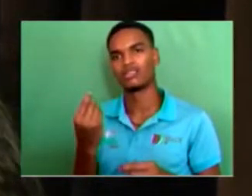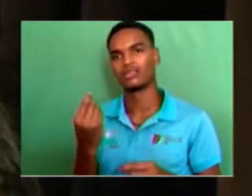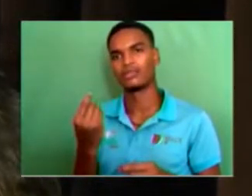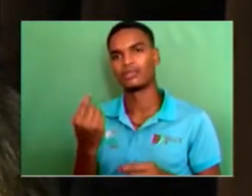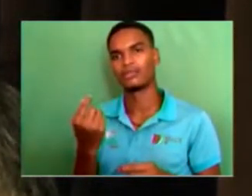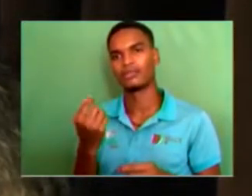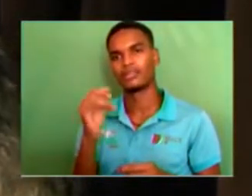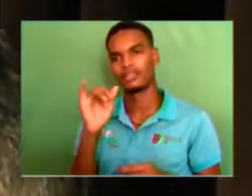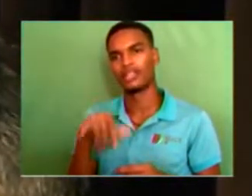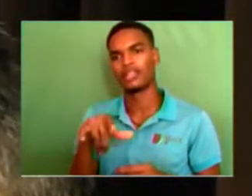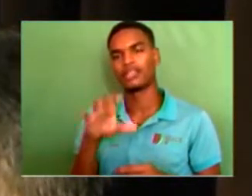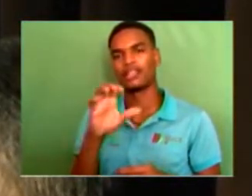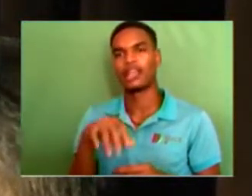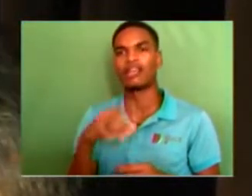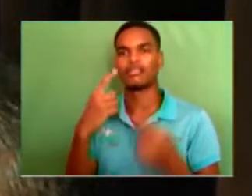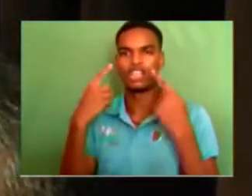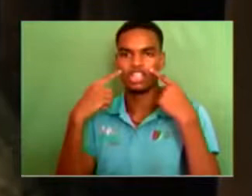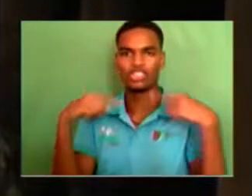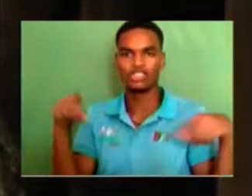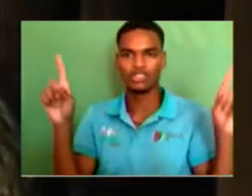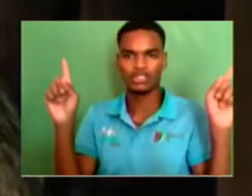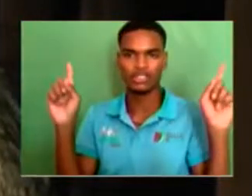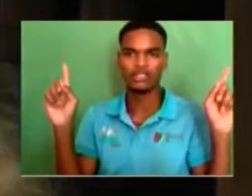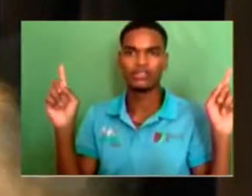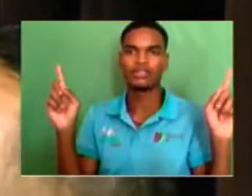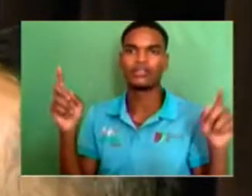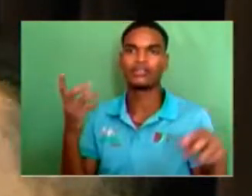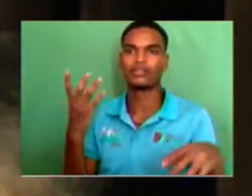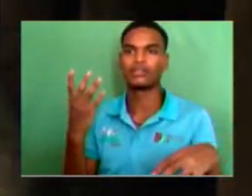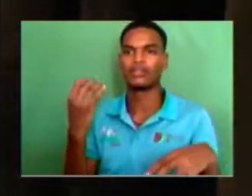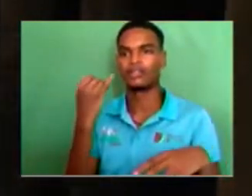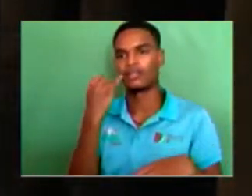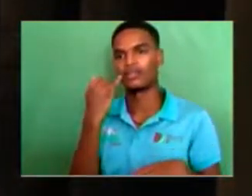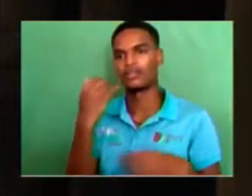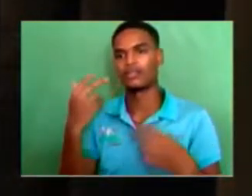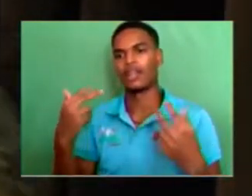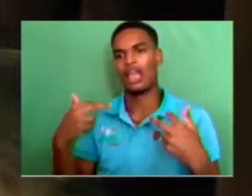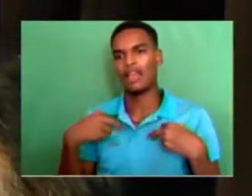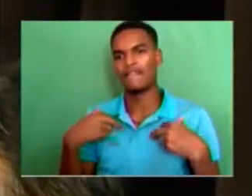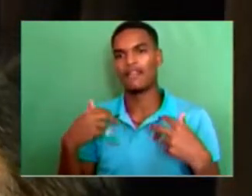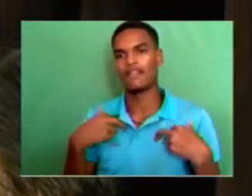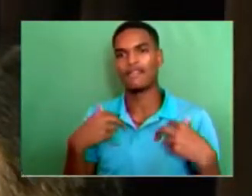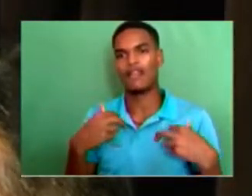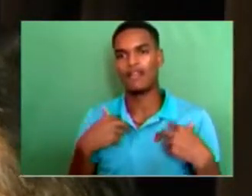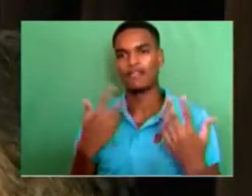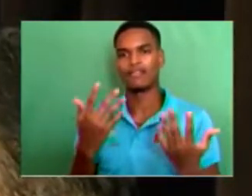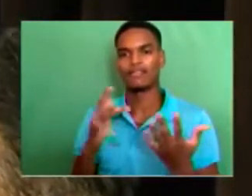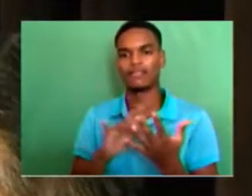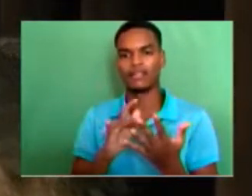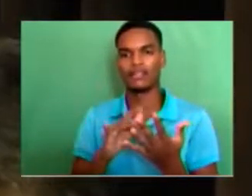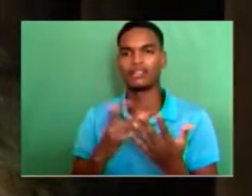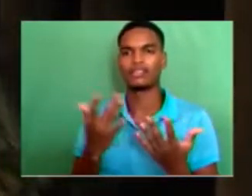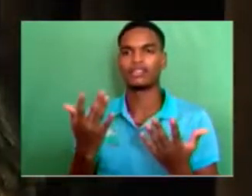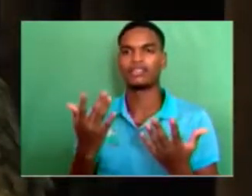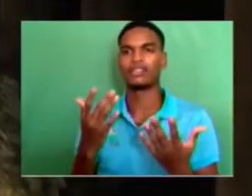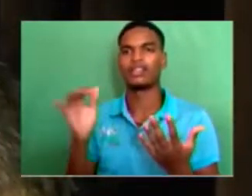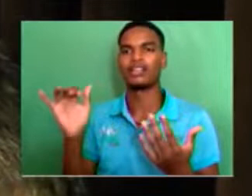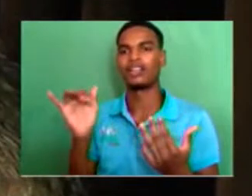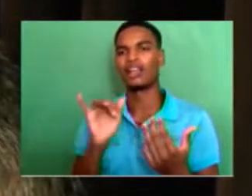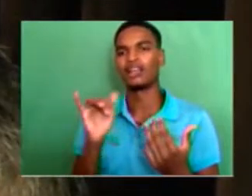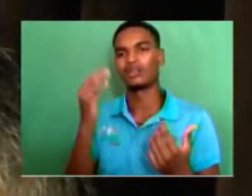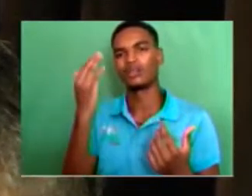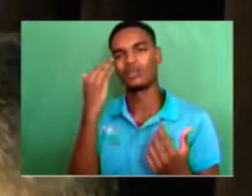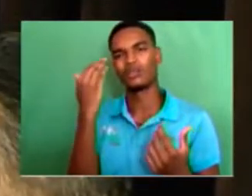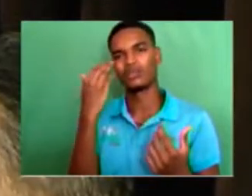that can be achieved on existing devices that I presume are here, like the one in